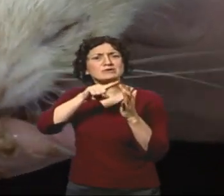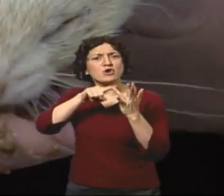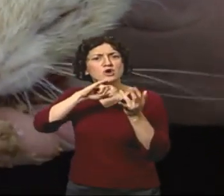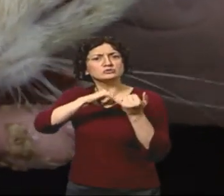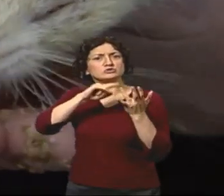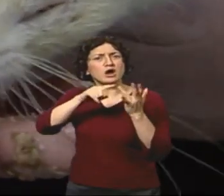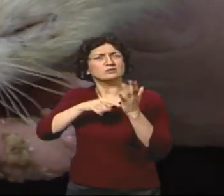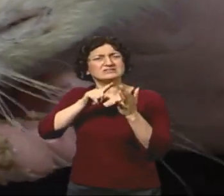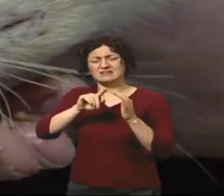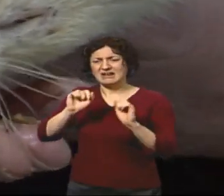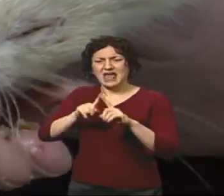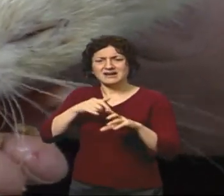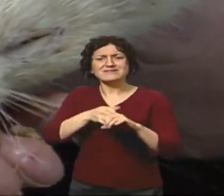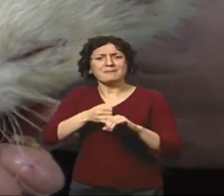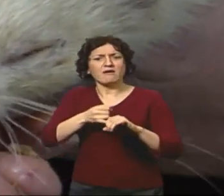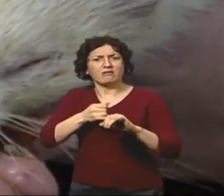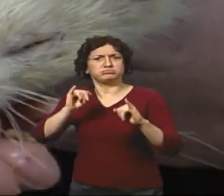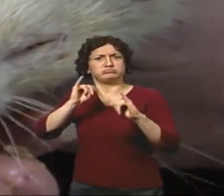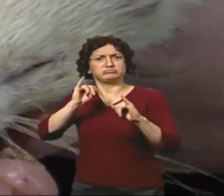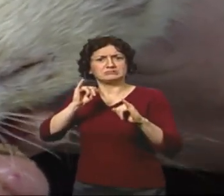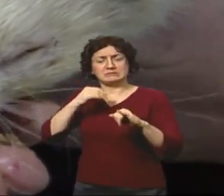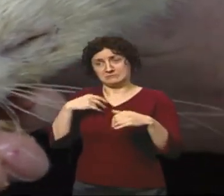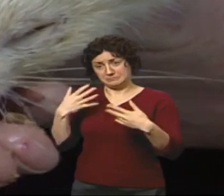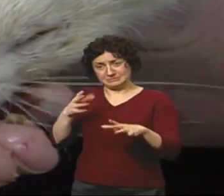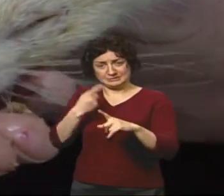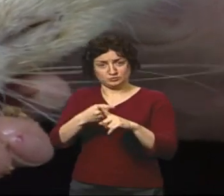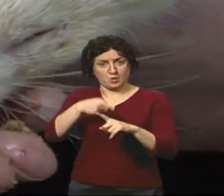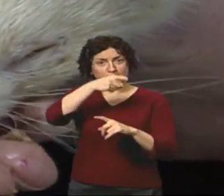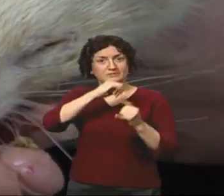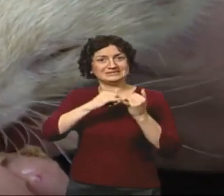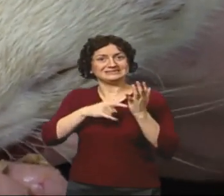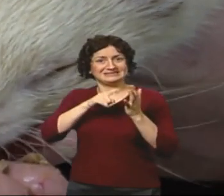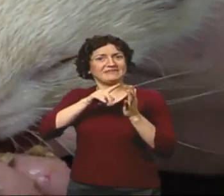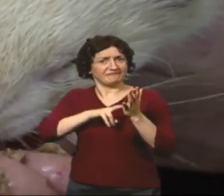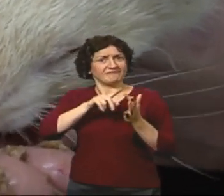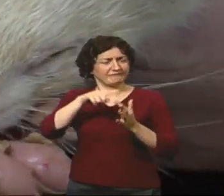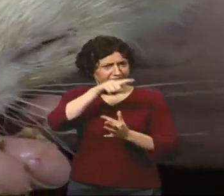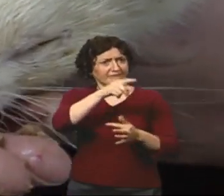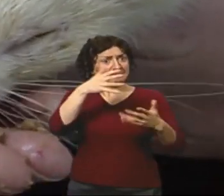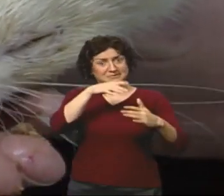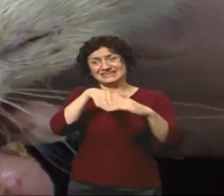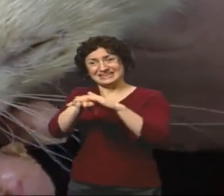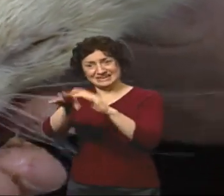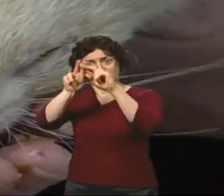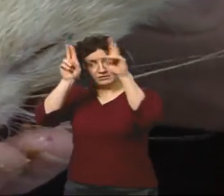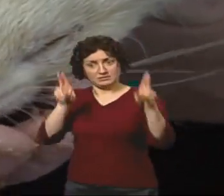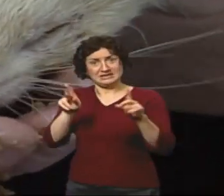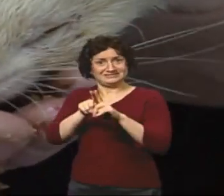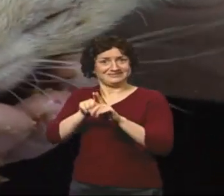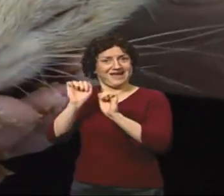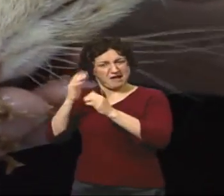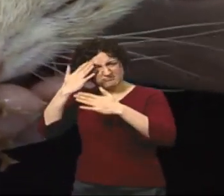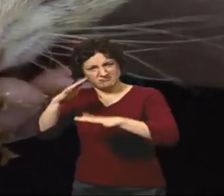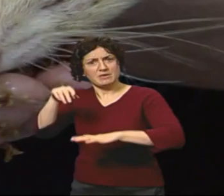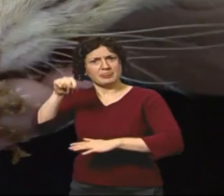stuff, creosote. But we spoke to Steve and he said that he's still in the old pen that he had for his other ferrets. So it